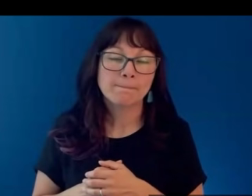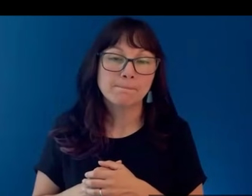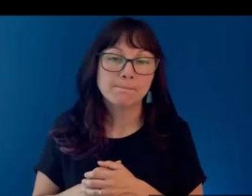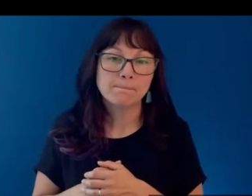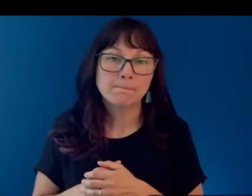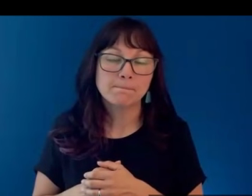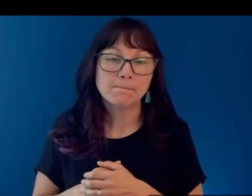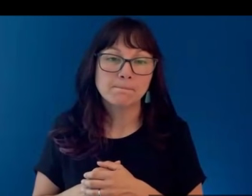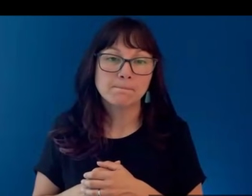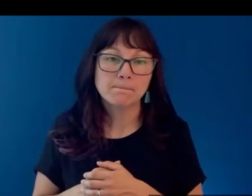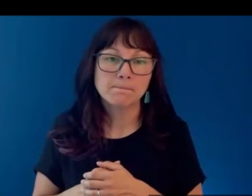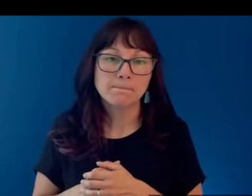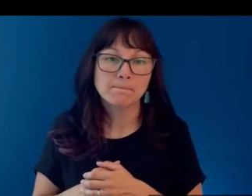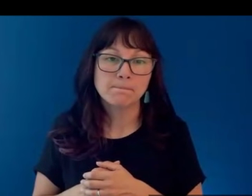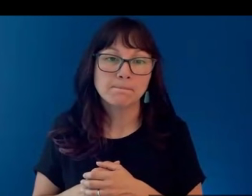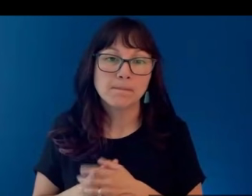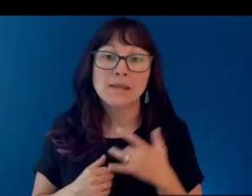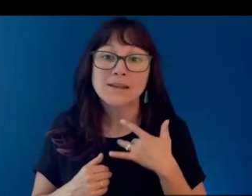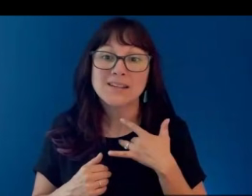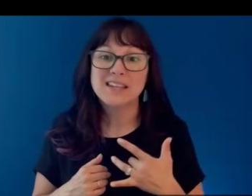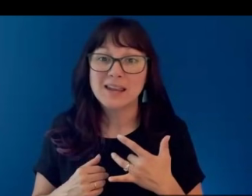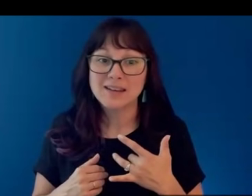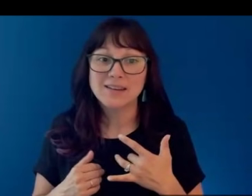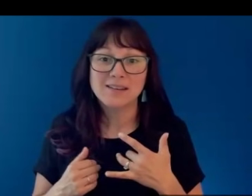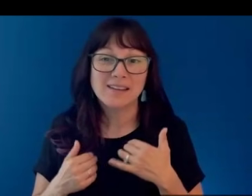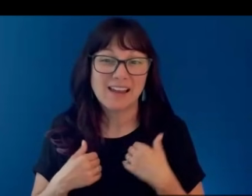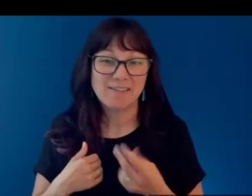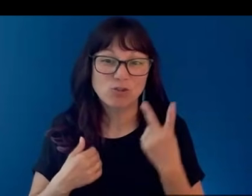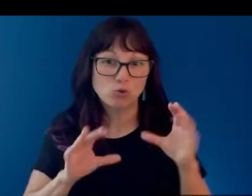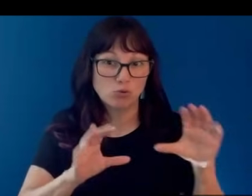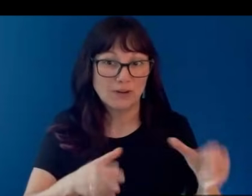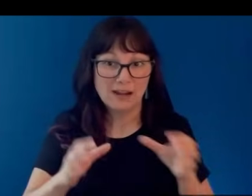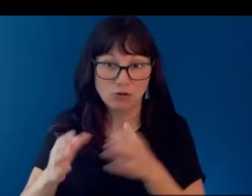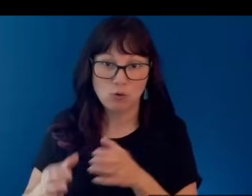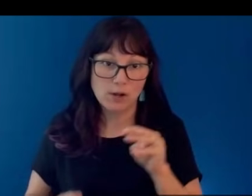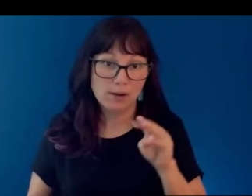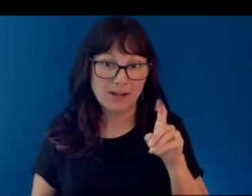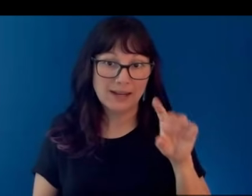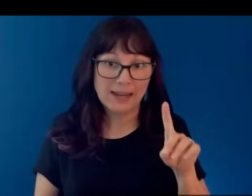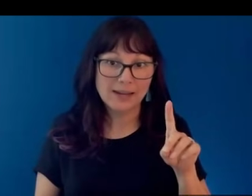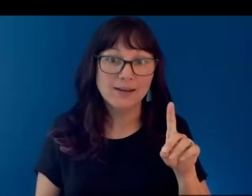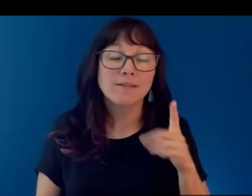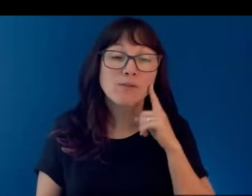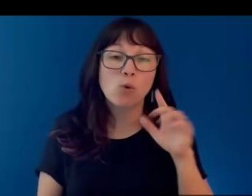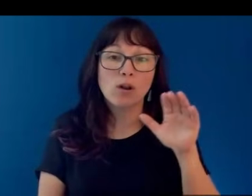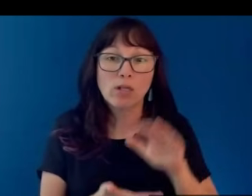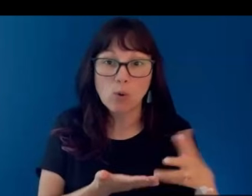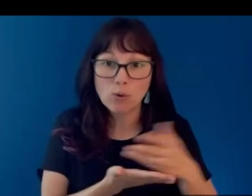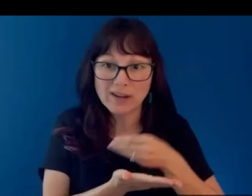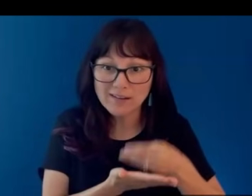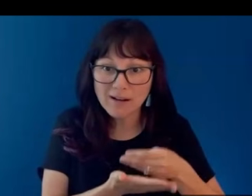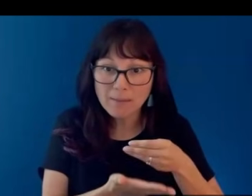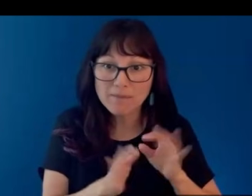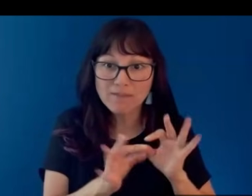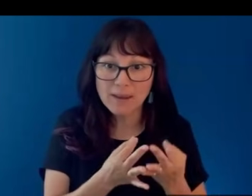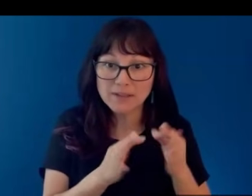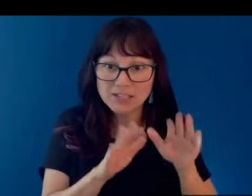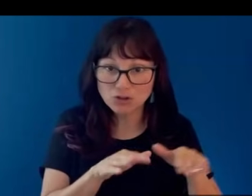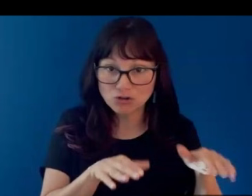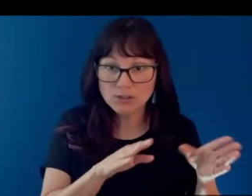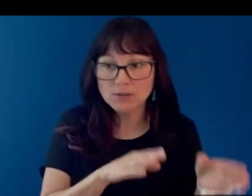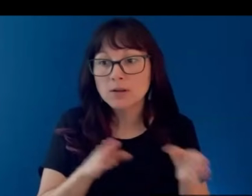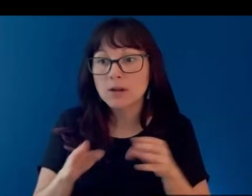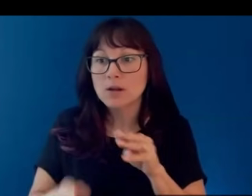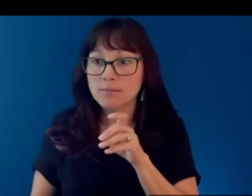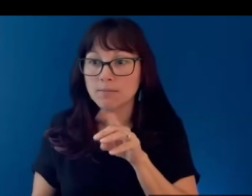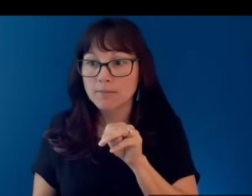into two general categories. There's a Medicaid for low-income families and children, and there's Medicaid